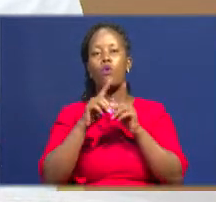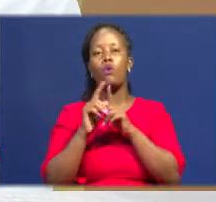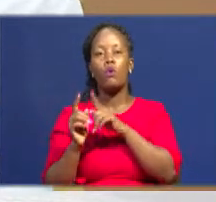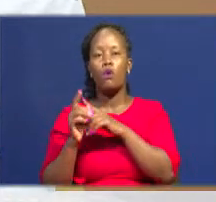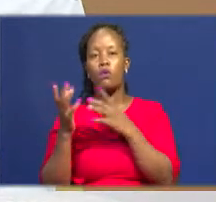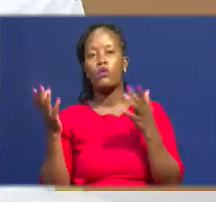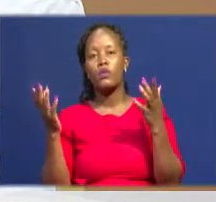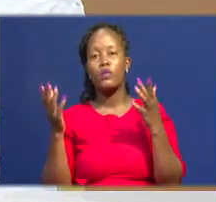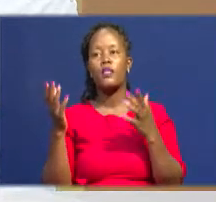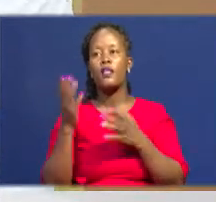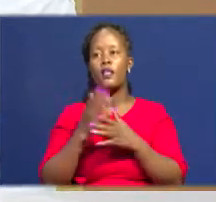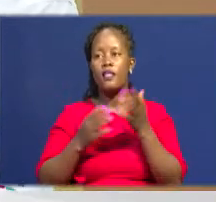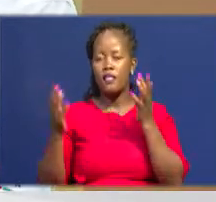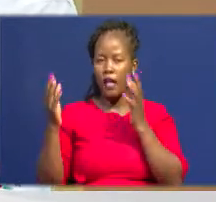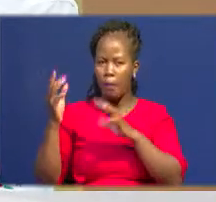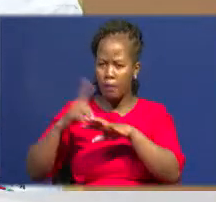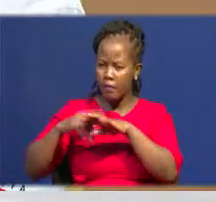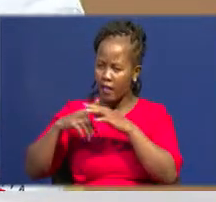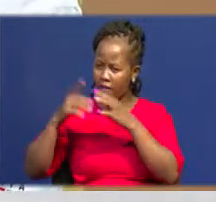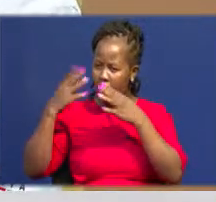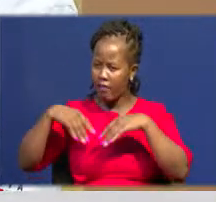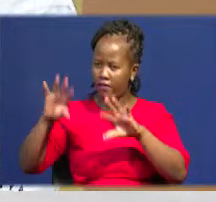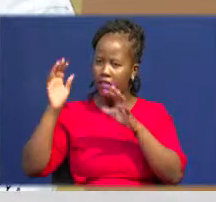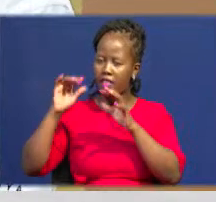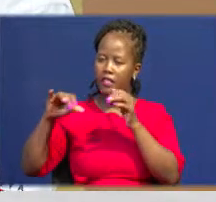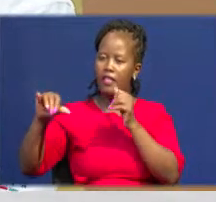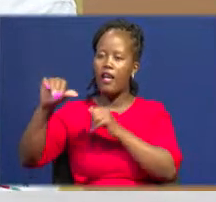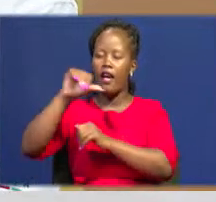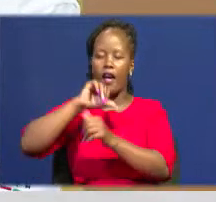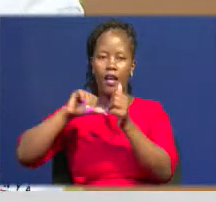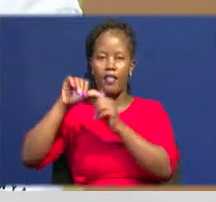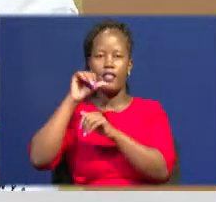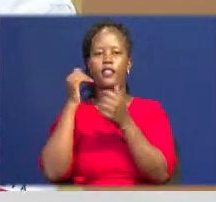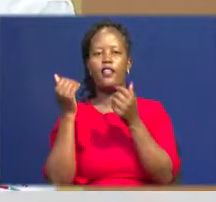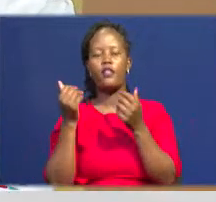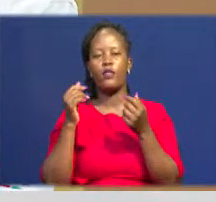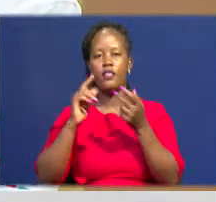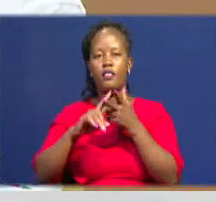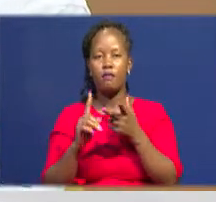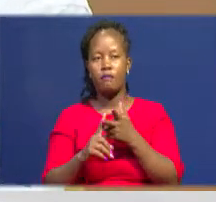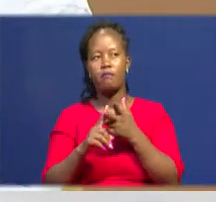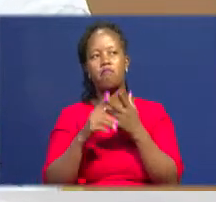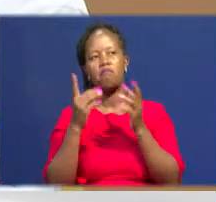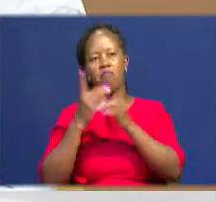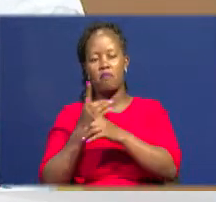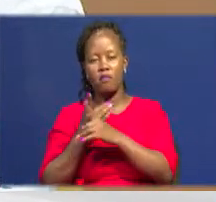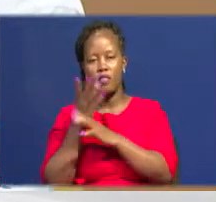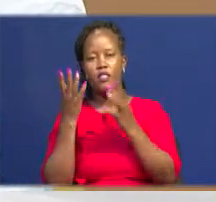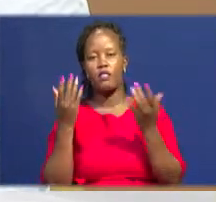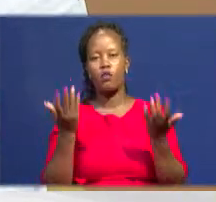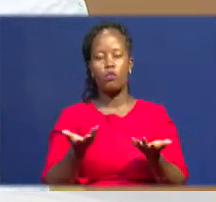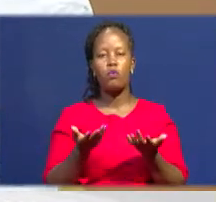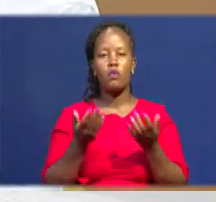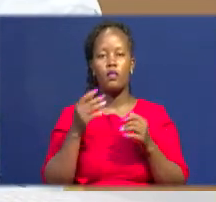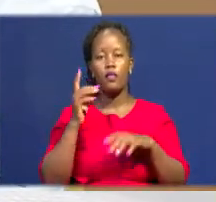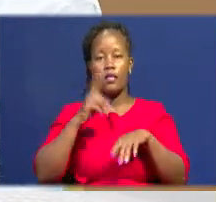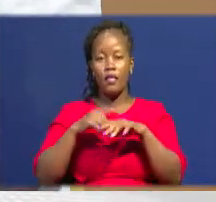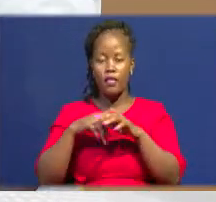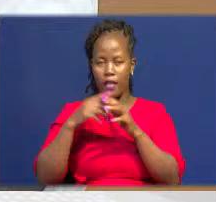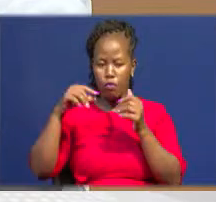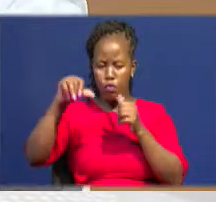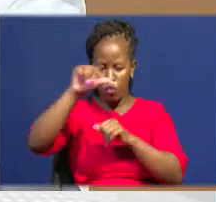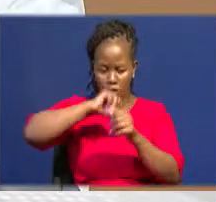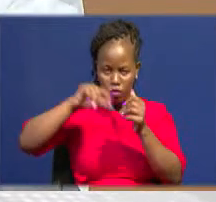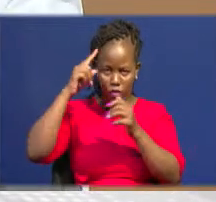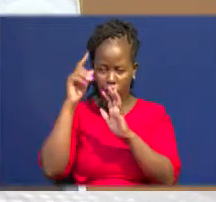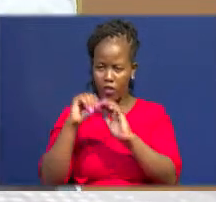like, Kariba, once he finishes the rotation, he is able to go see where the chocks are. That's when you're involved for security.